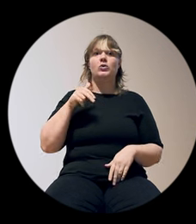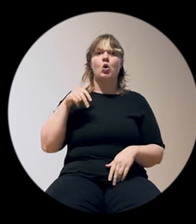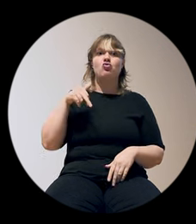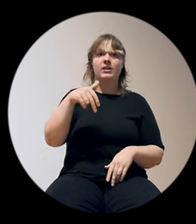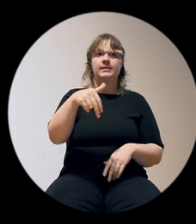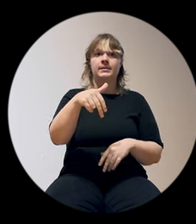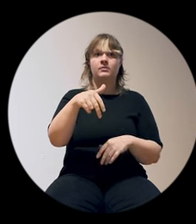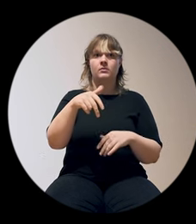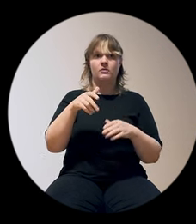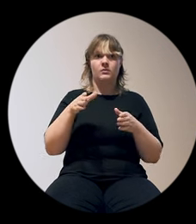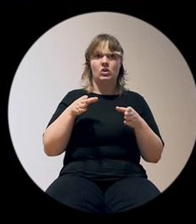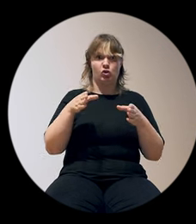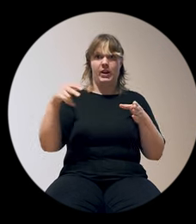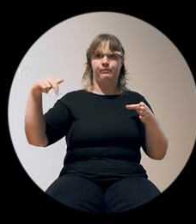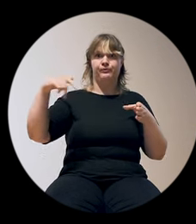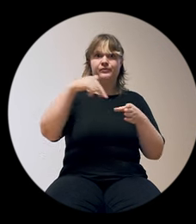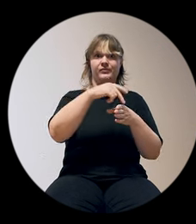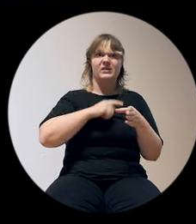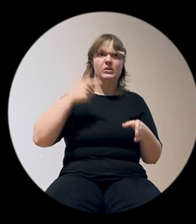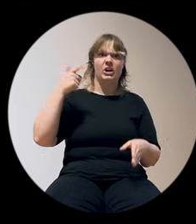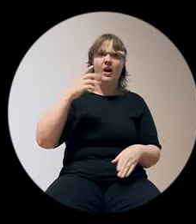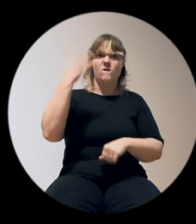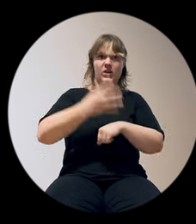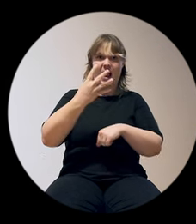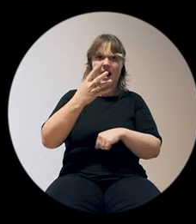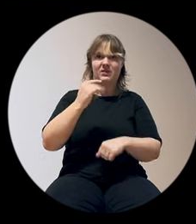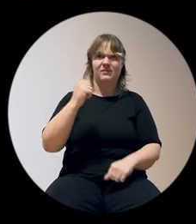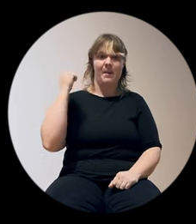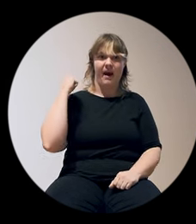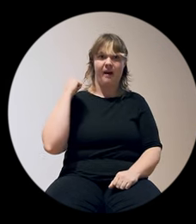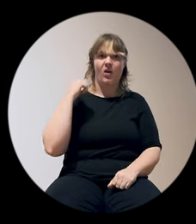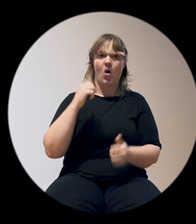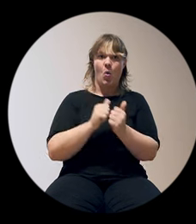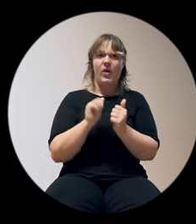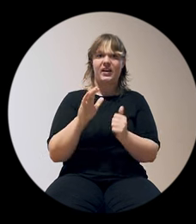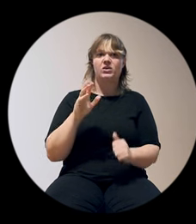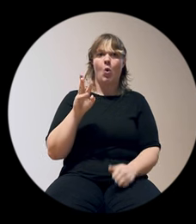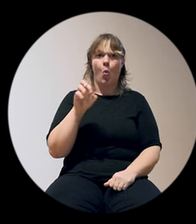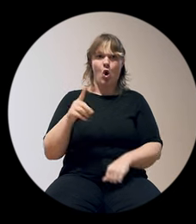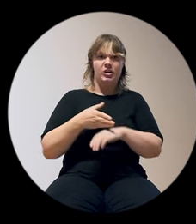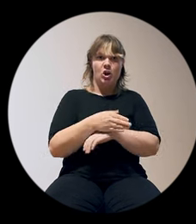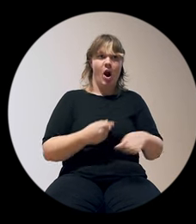in the back with his wood carving and his wood carving knife in hand.